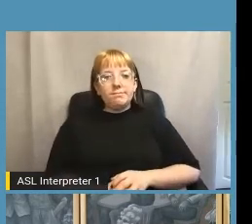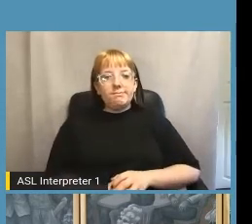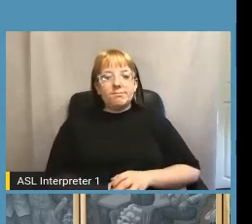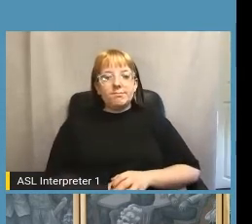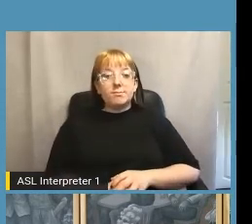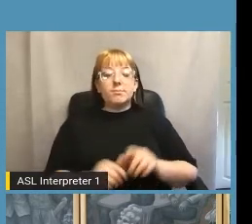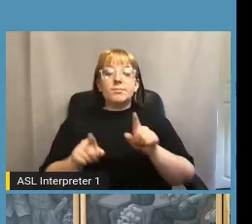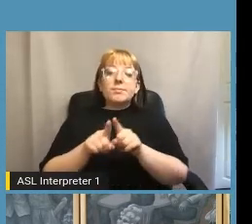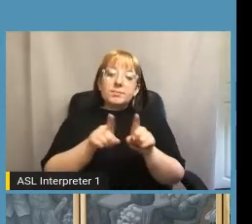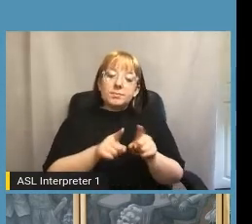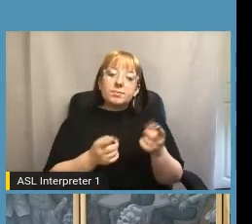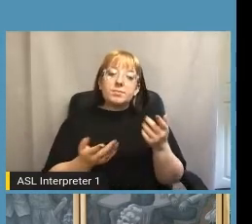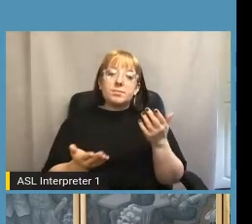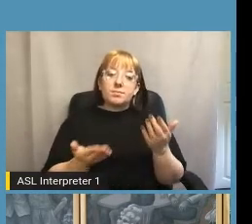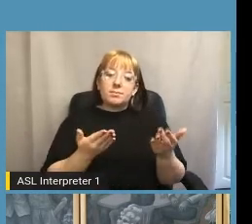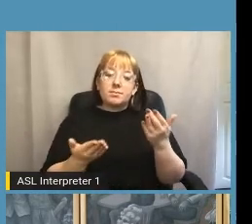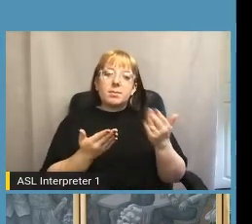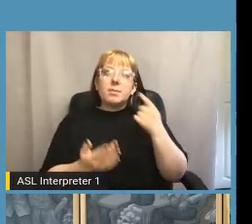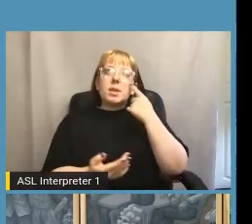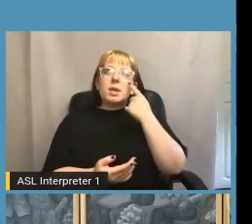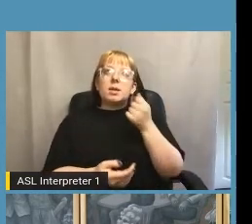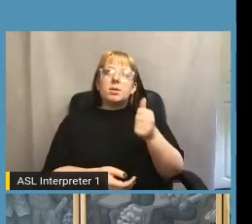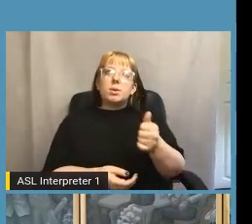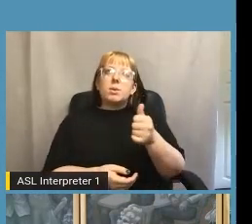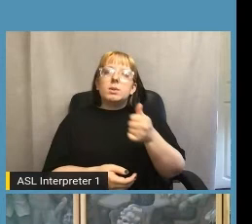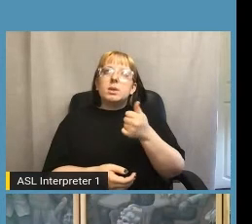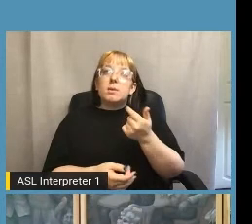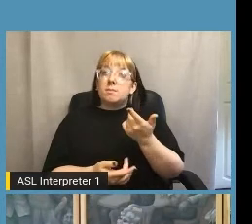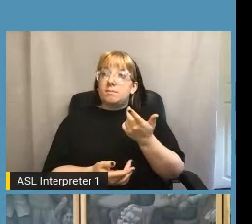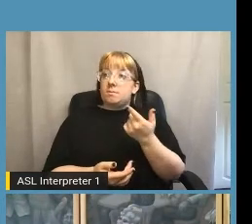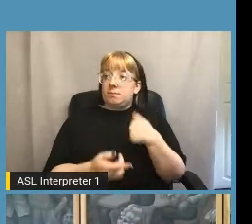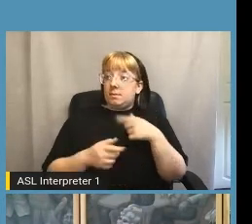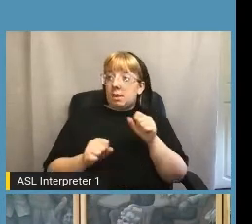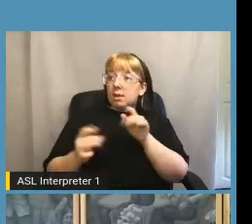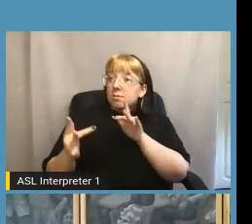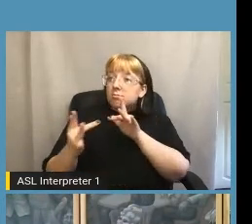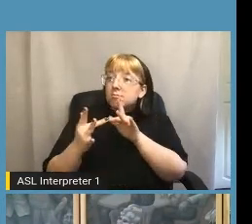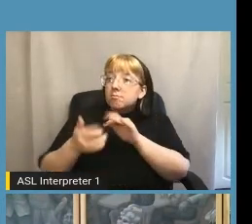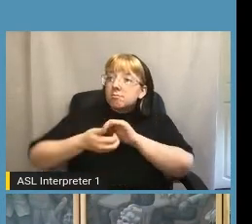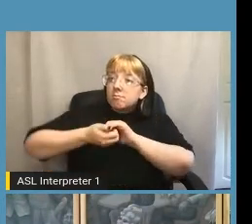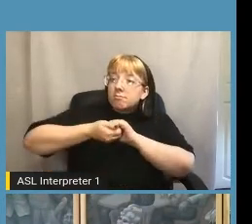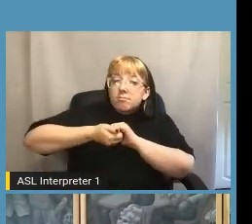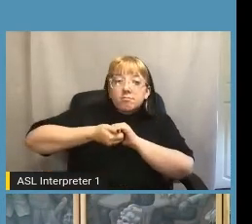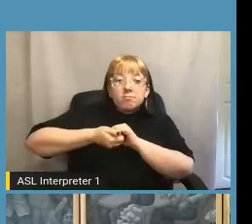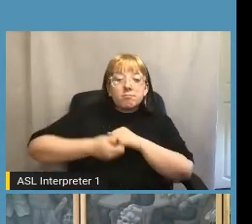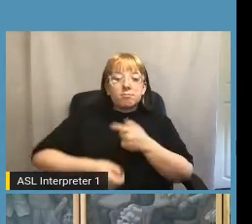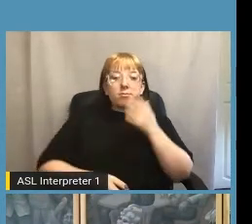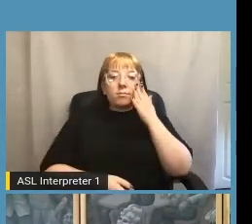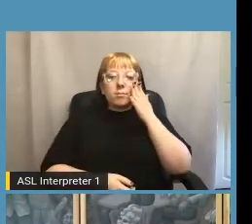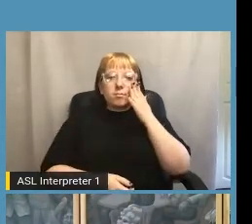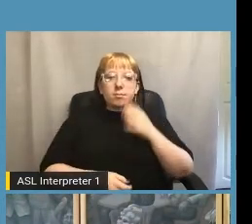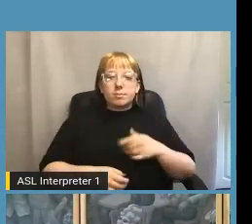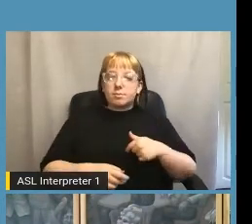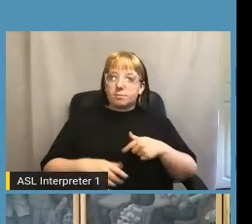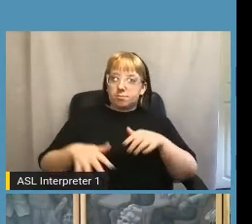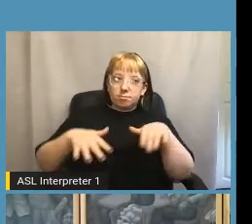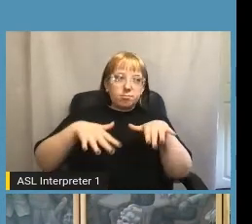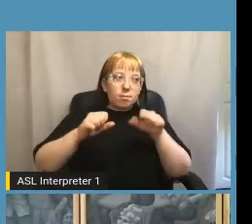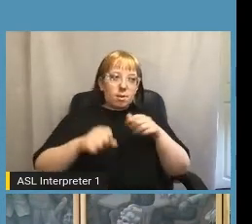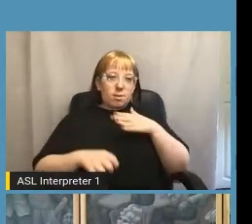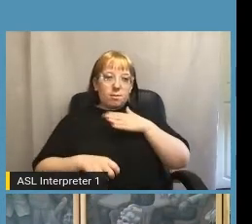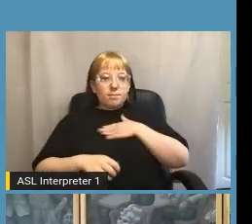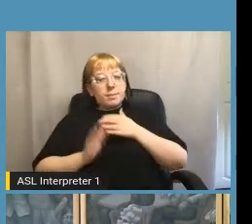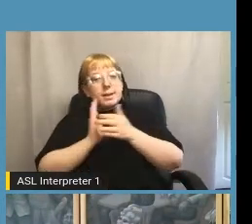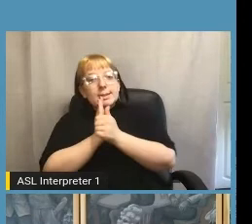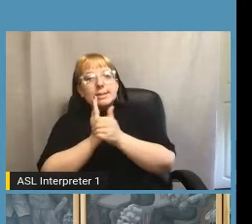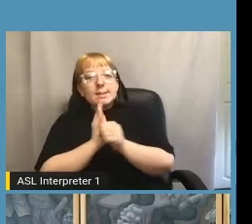you may also be thinking to yourself, maybe I can seek someone else out for a partnership to take on some of these skills and capacities that I don't